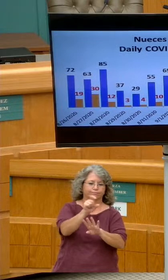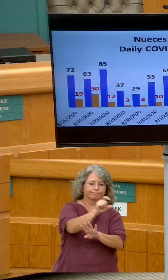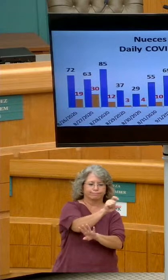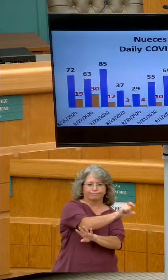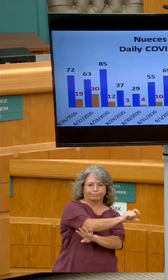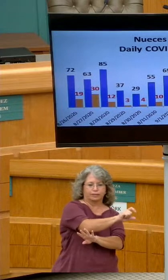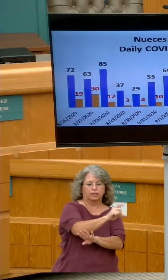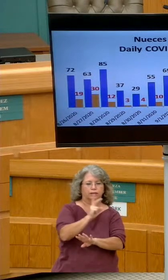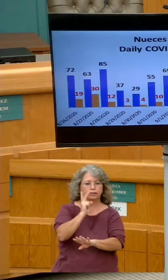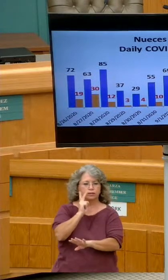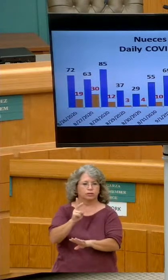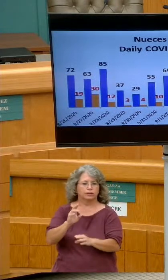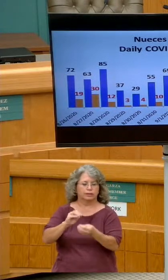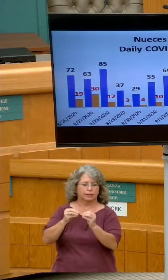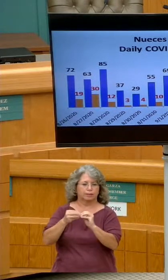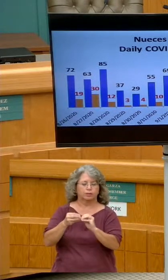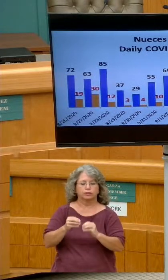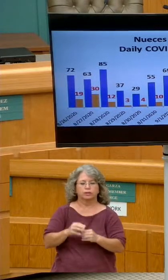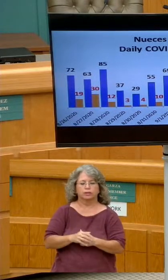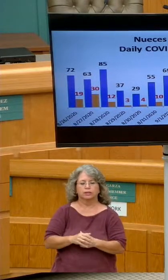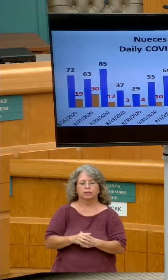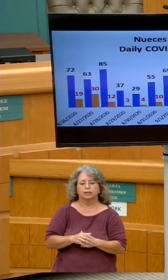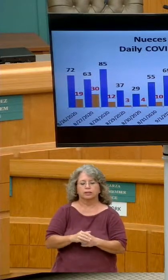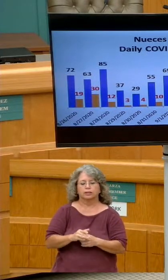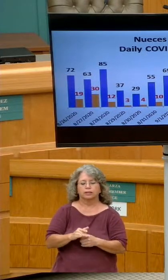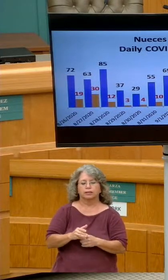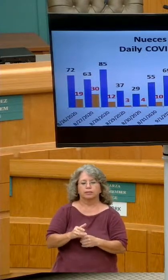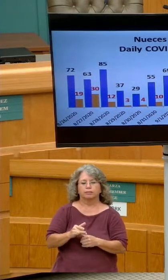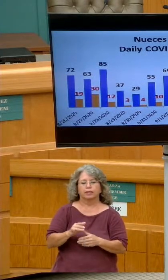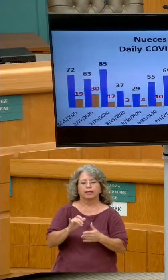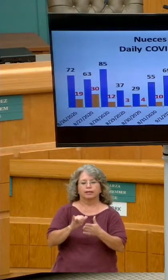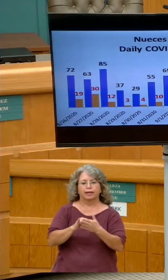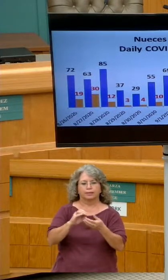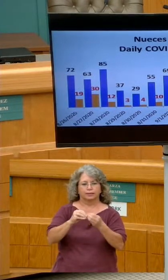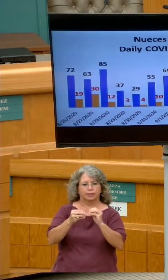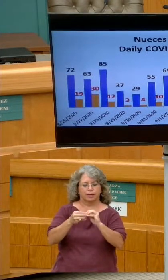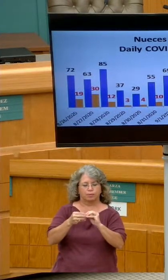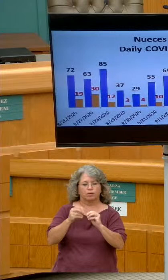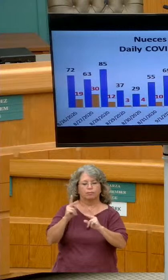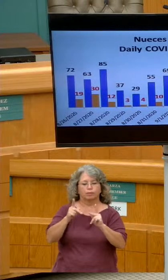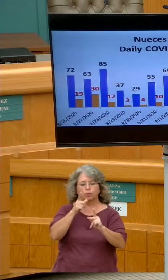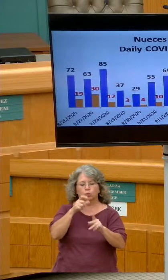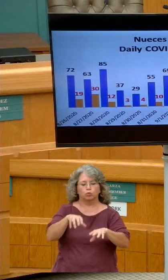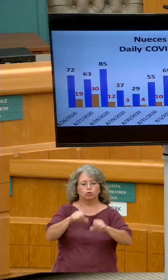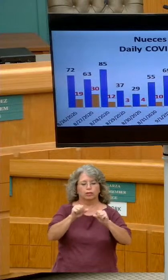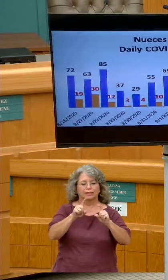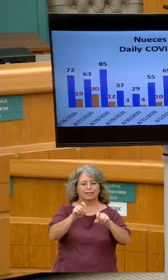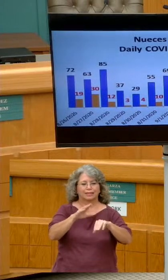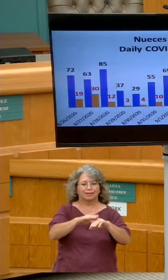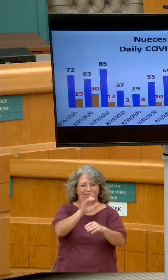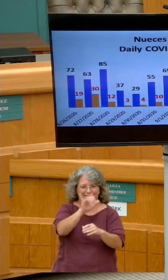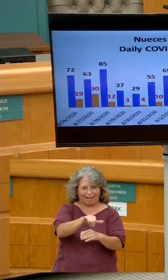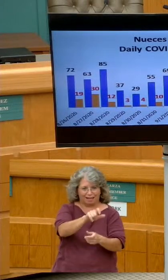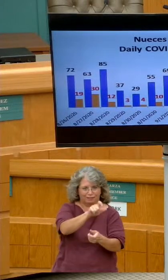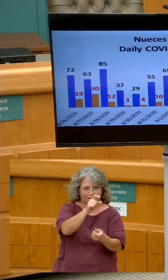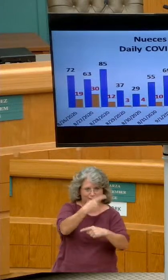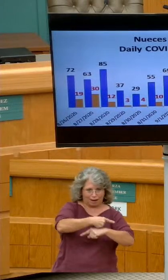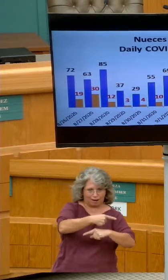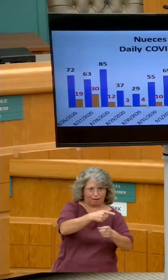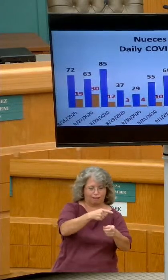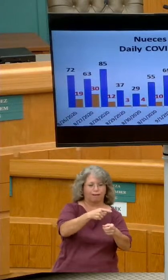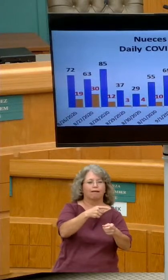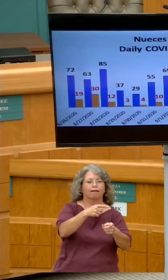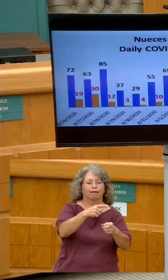numbers there. But those are actually the numbers of people that took the lab test on those particular days and came back COVID positive